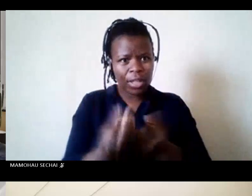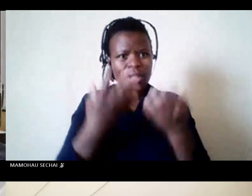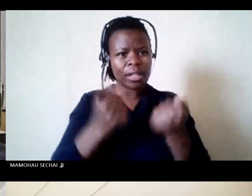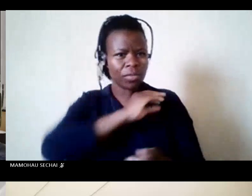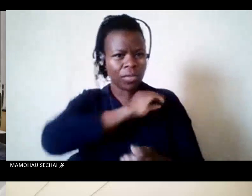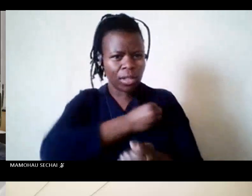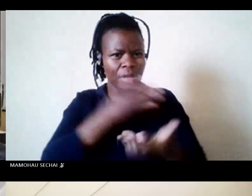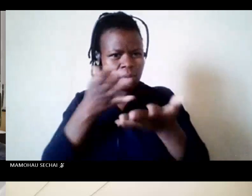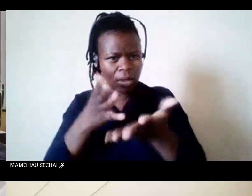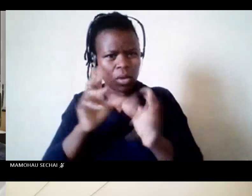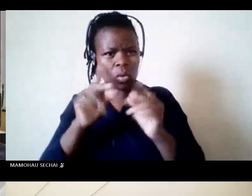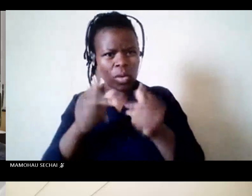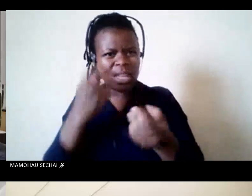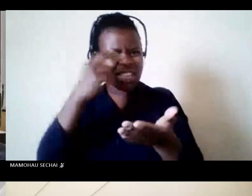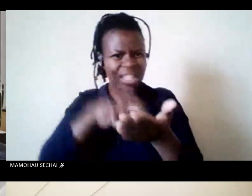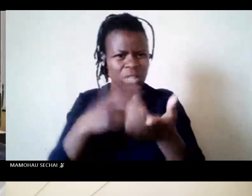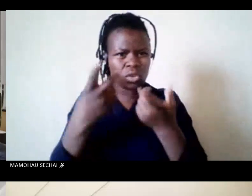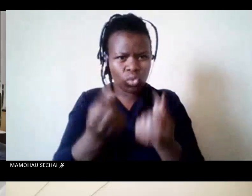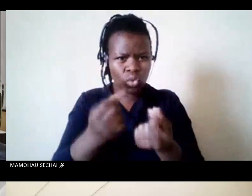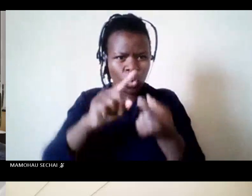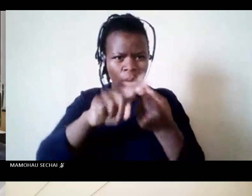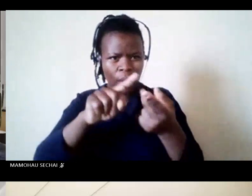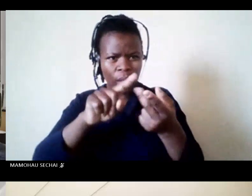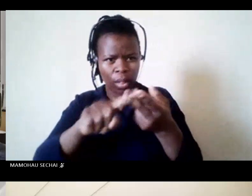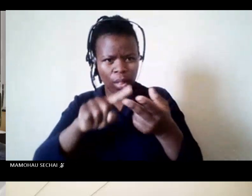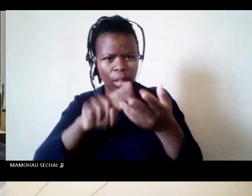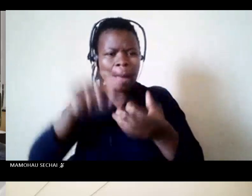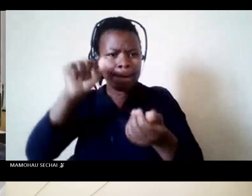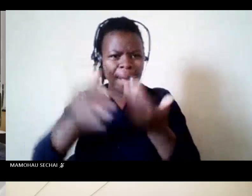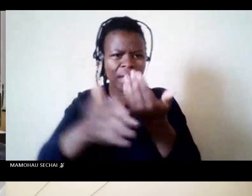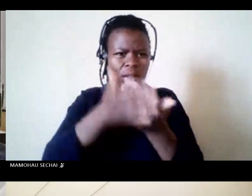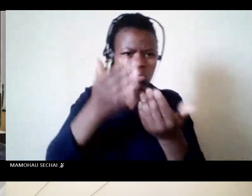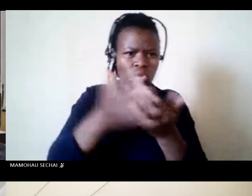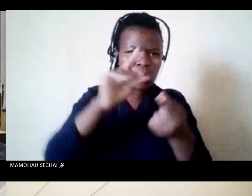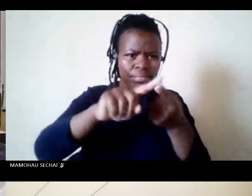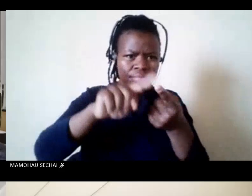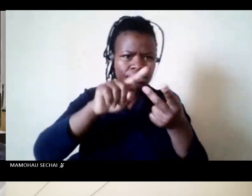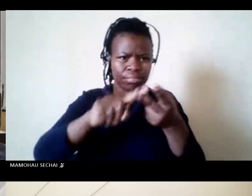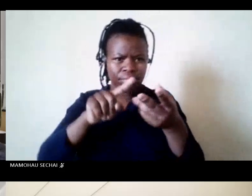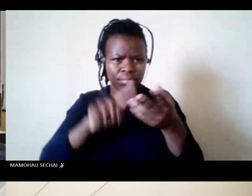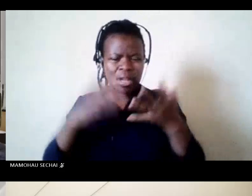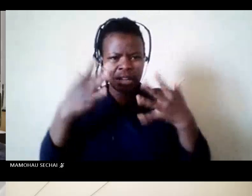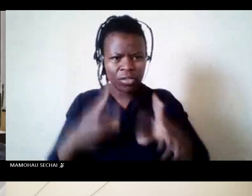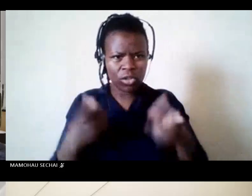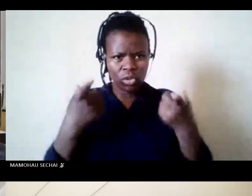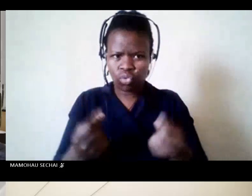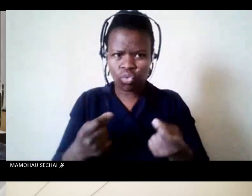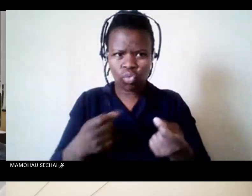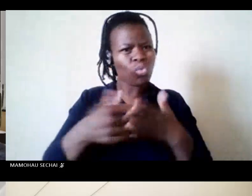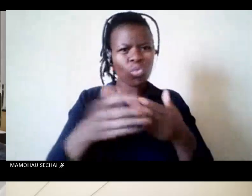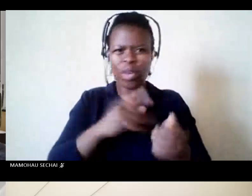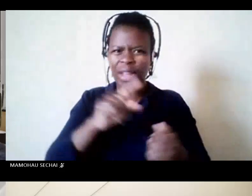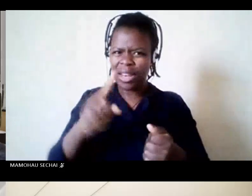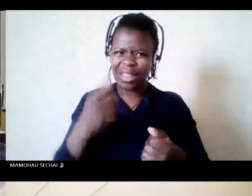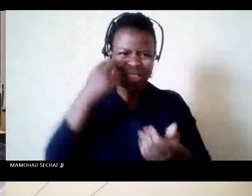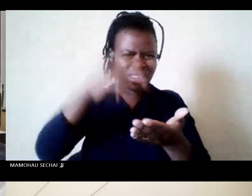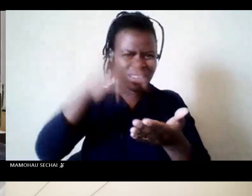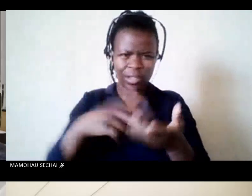This is what you need to do. This is how you need to parent your child. They just go along the way, do whatever they need to do. And